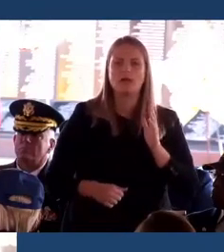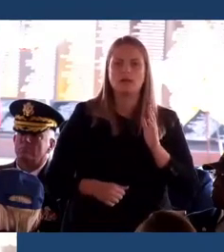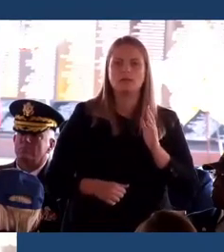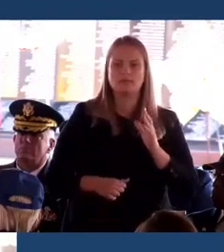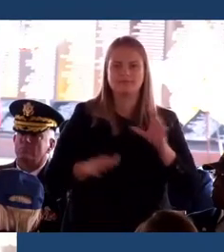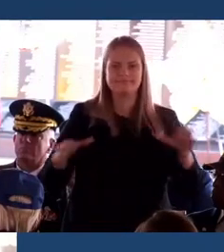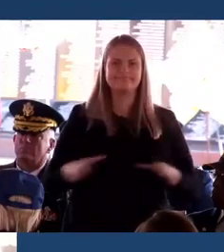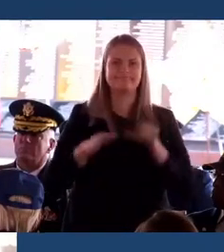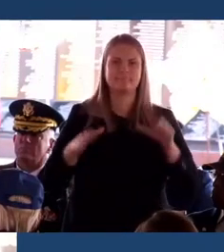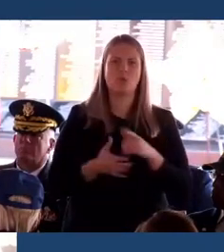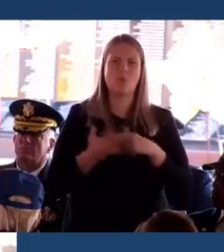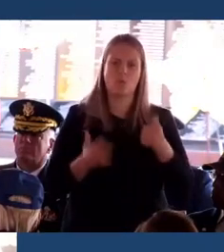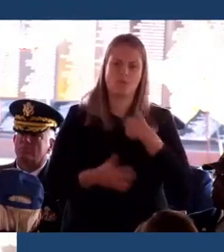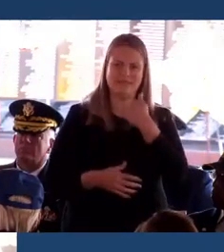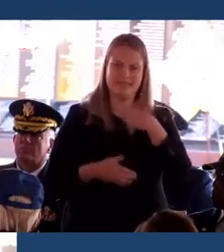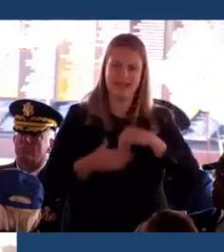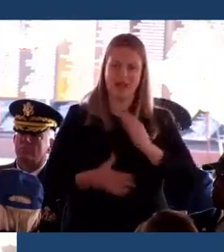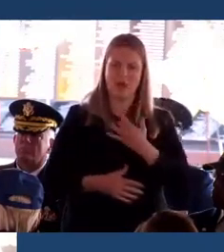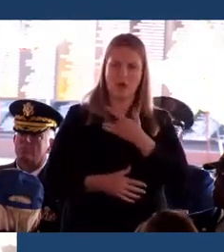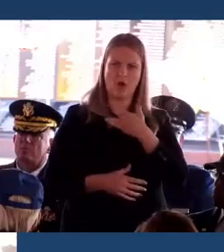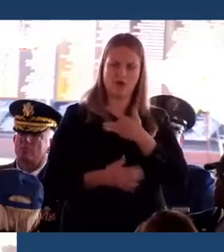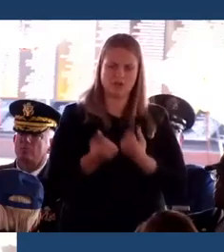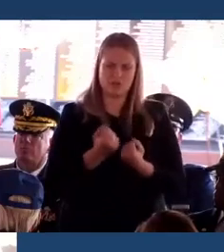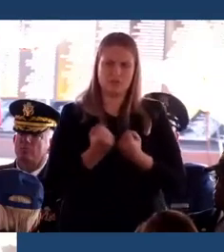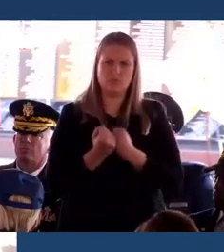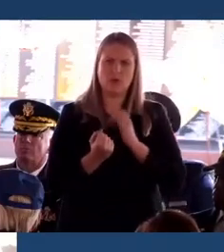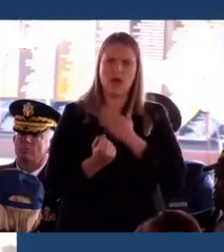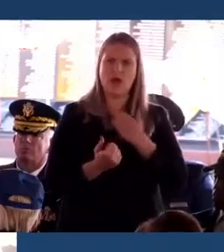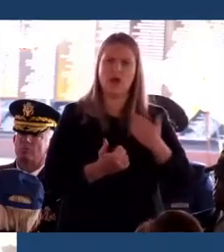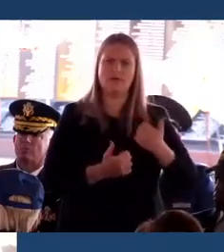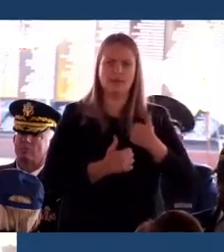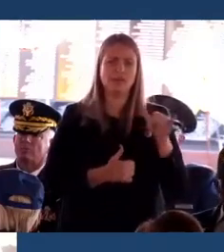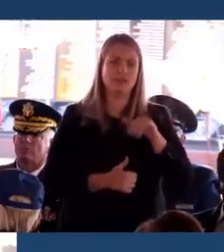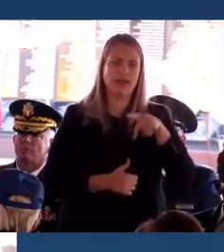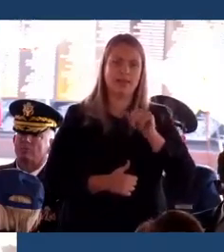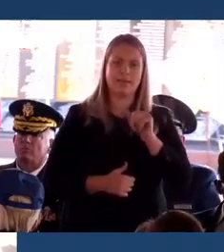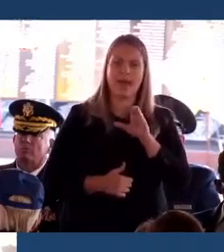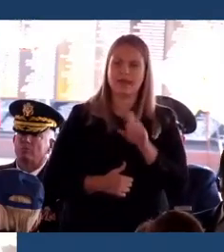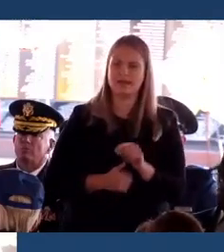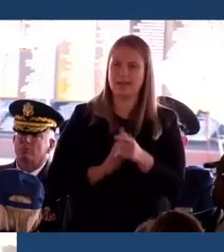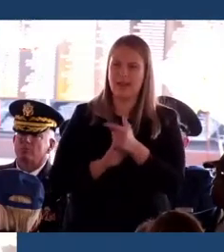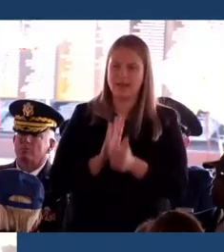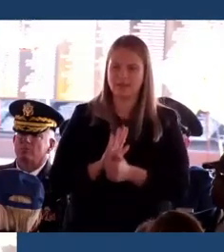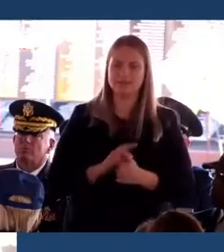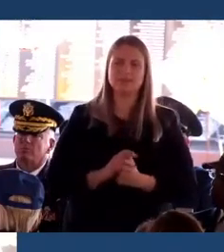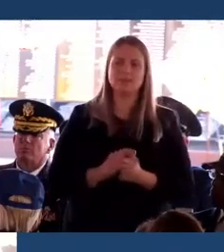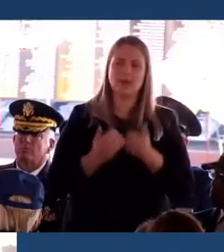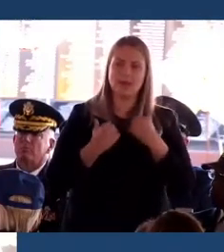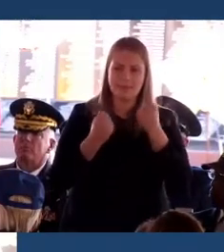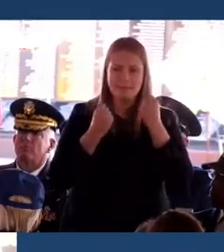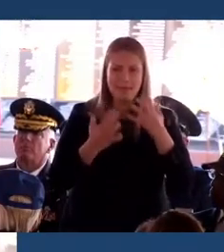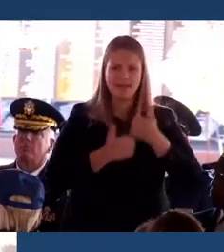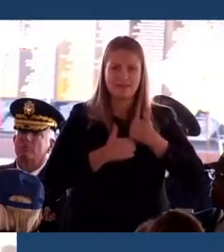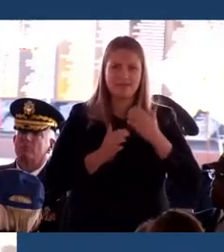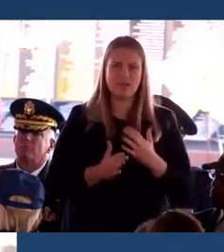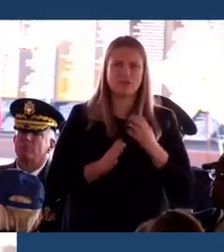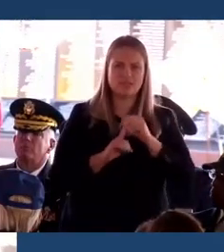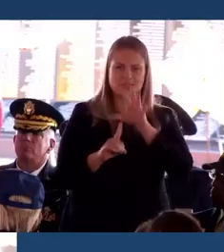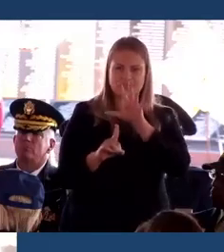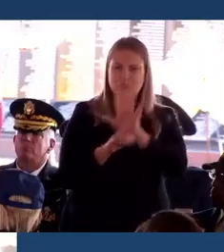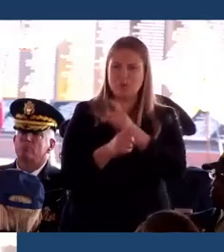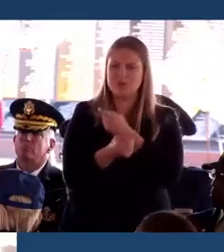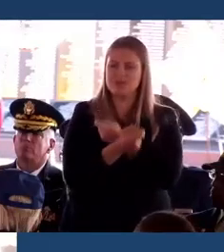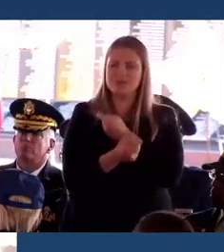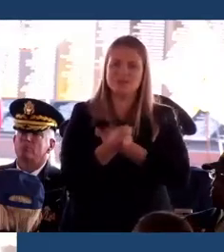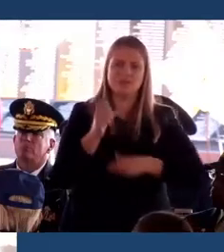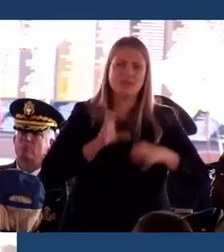hearts, supporting our veterans, like the PAC Act. We know that there were many veterans that were exposed to toxic